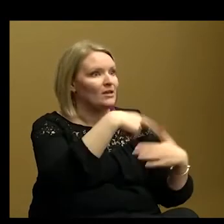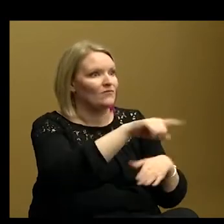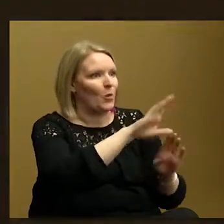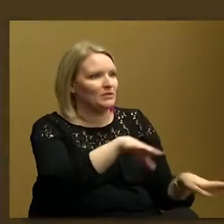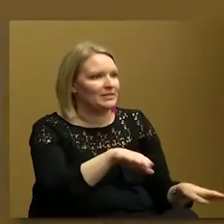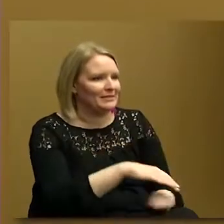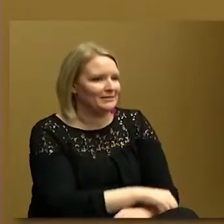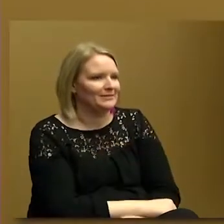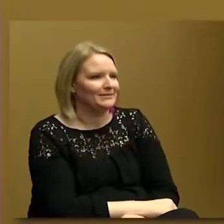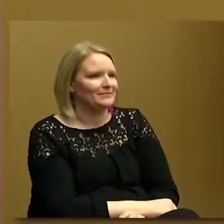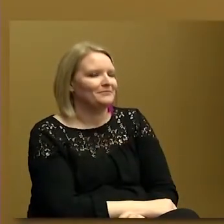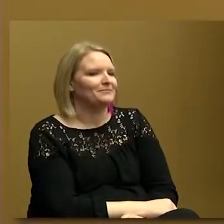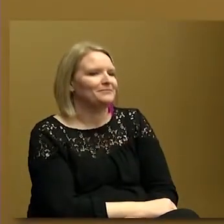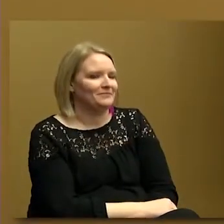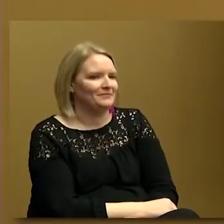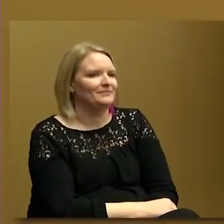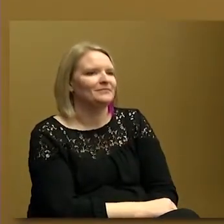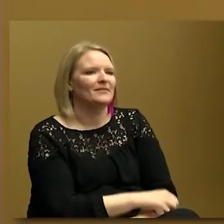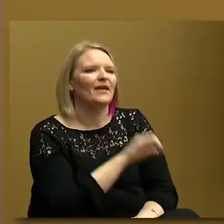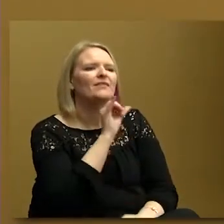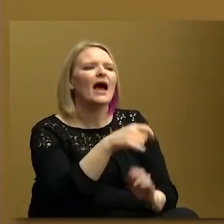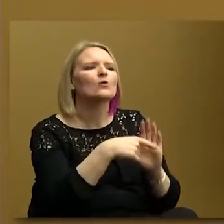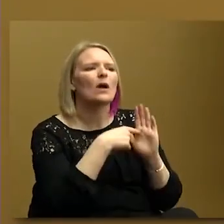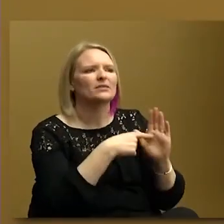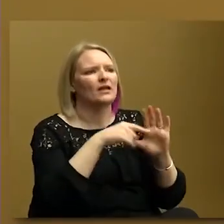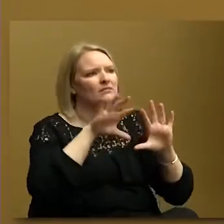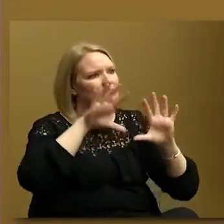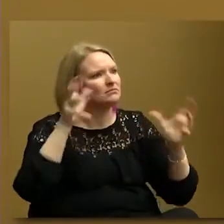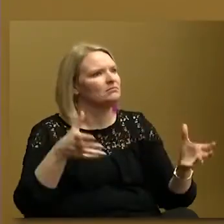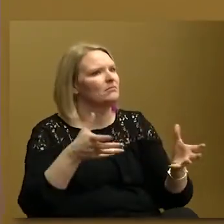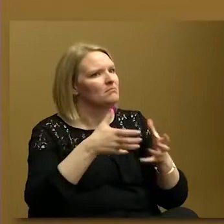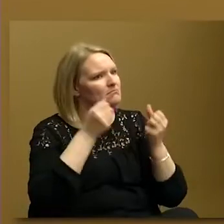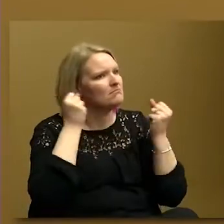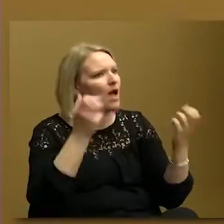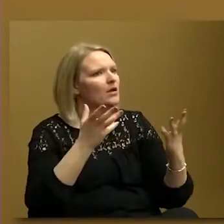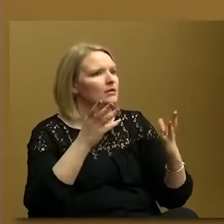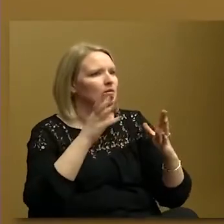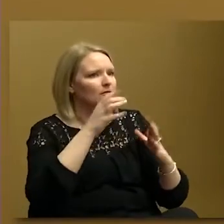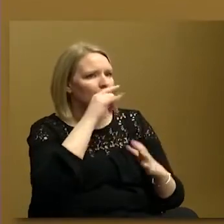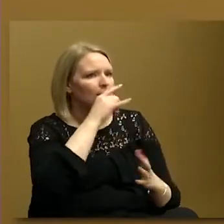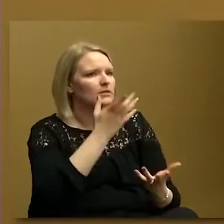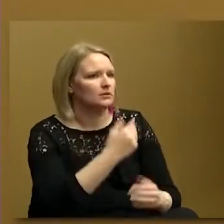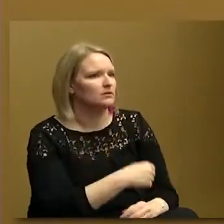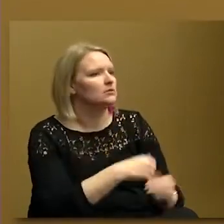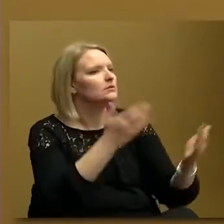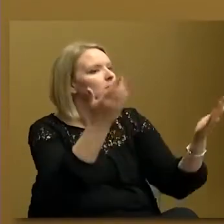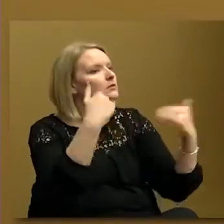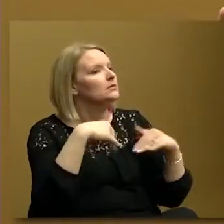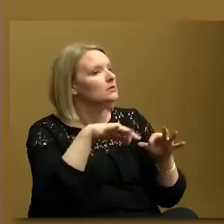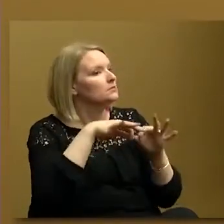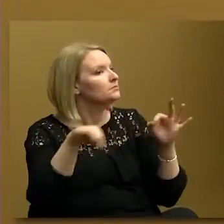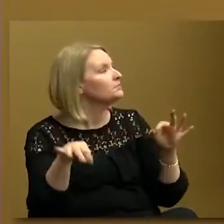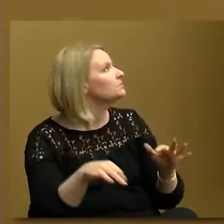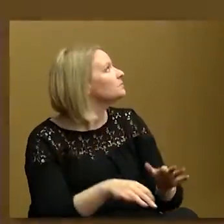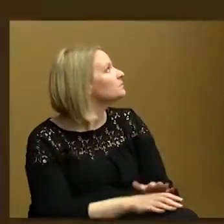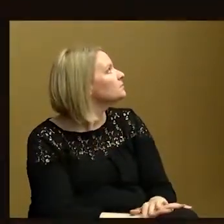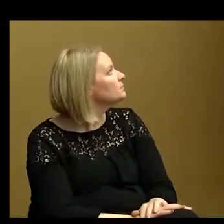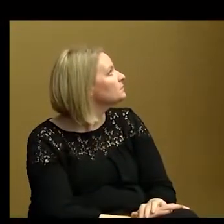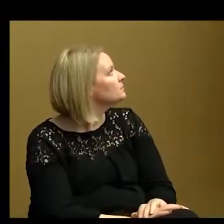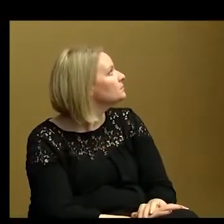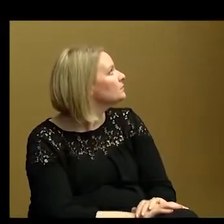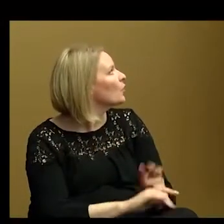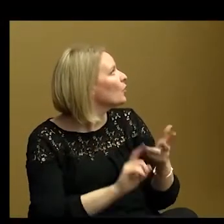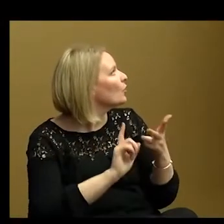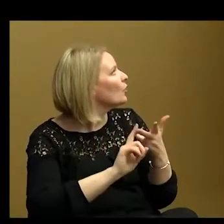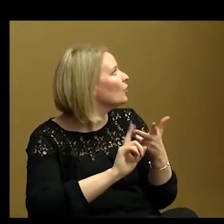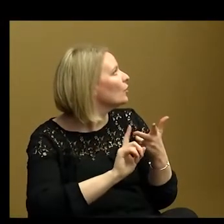Yes. Yes, that represents a lot of kids that we... All right, then the